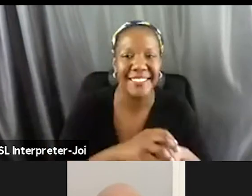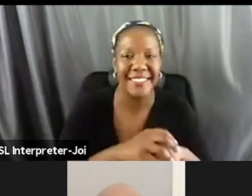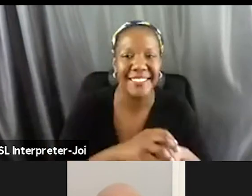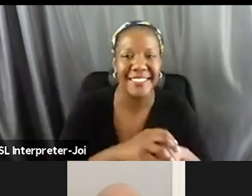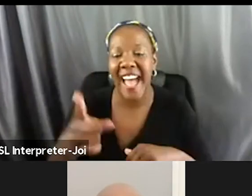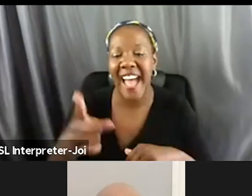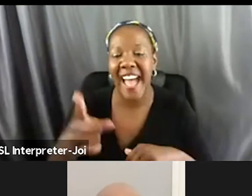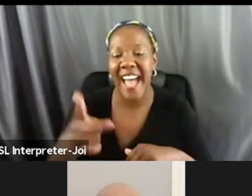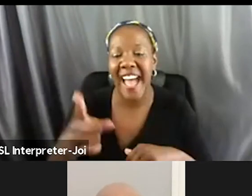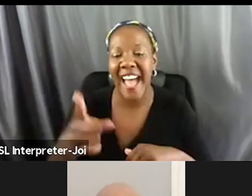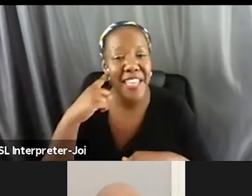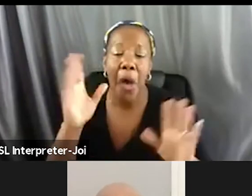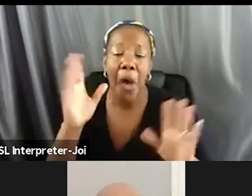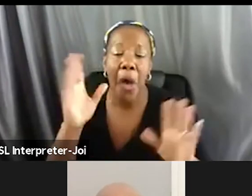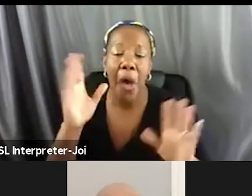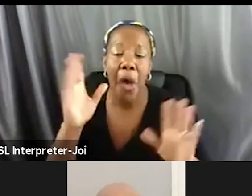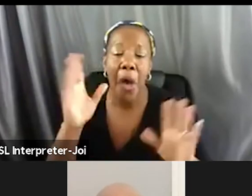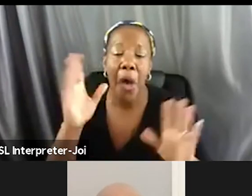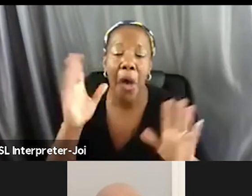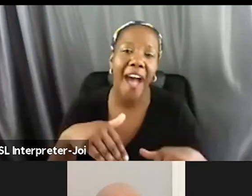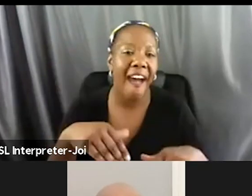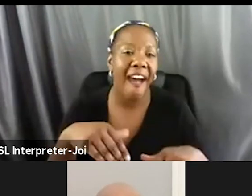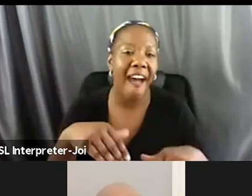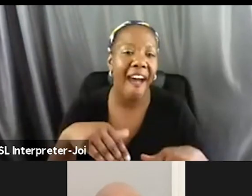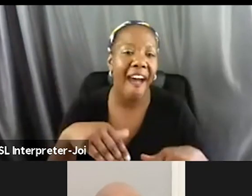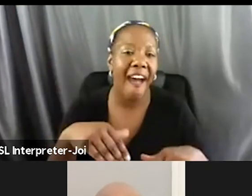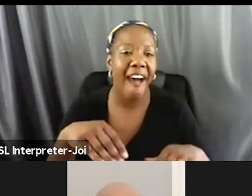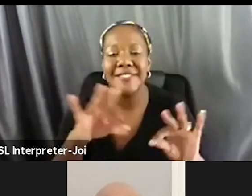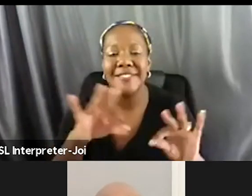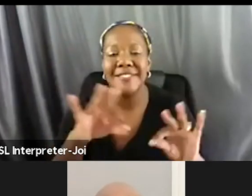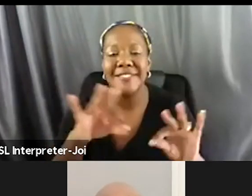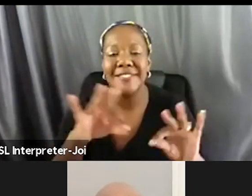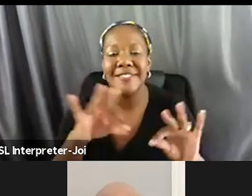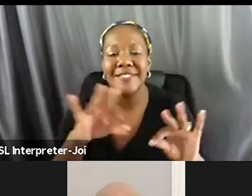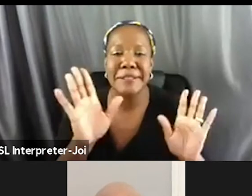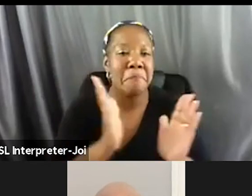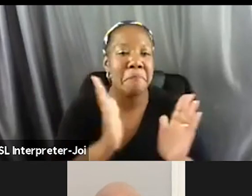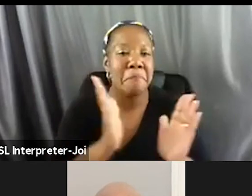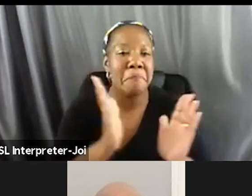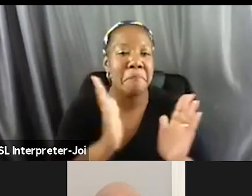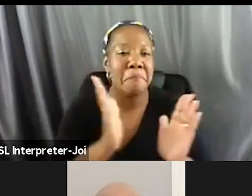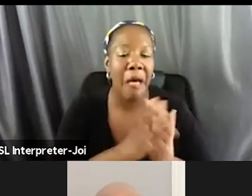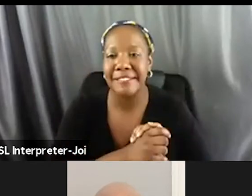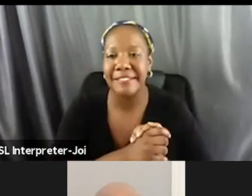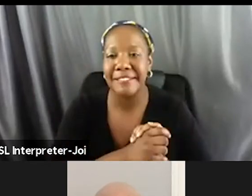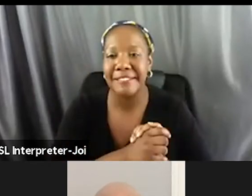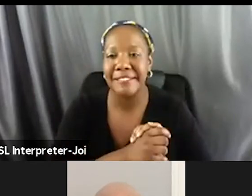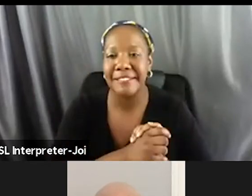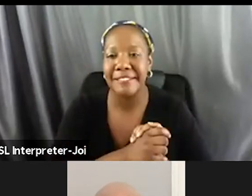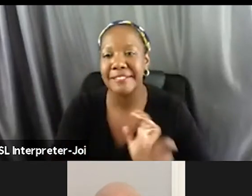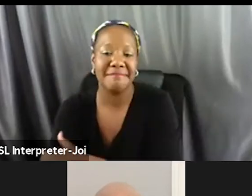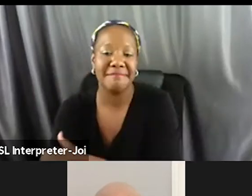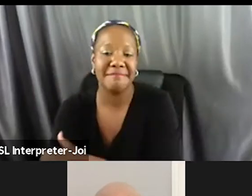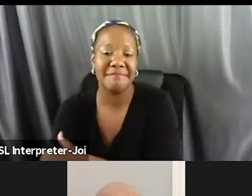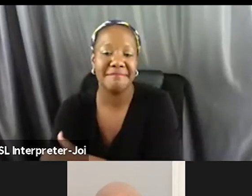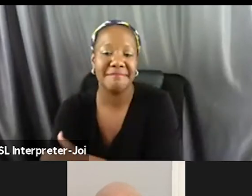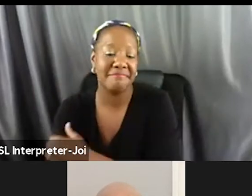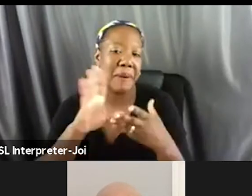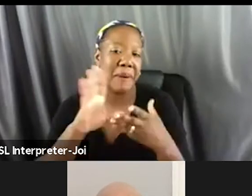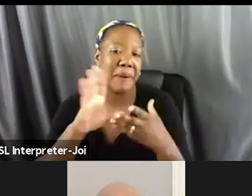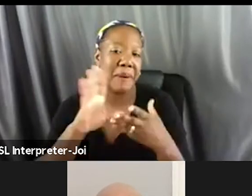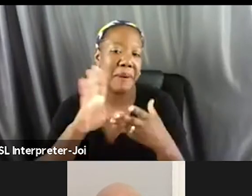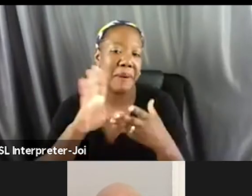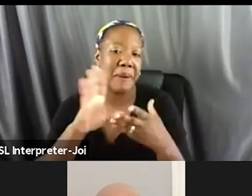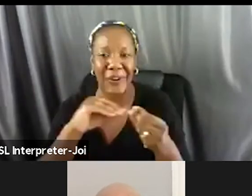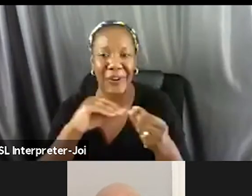small, I would say I thought it was going to be something small, and I just wanted to be able to share my story if someone else could relate and hope that it would